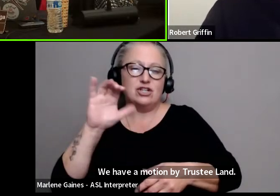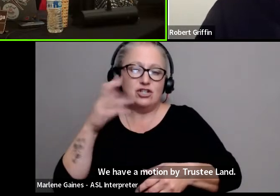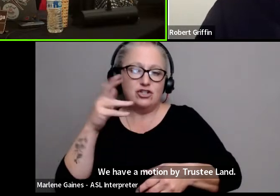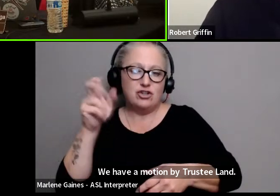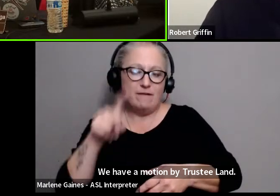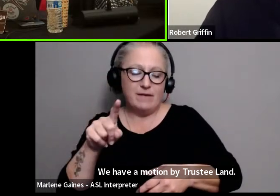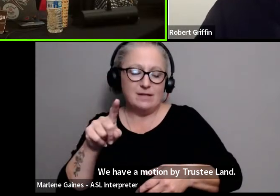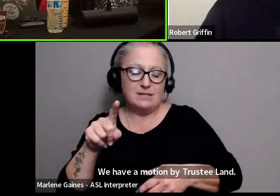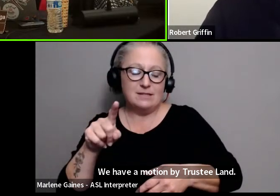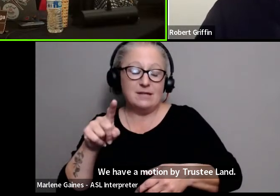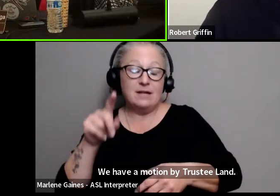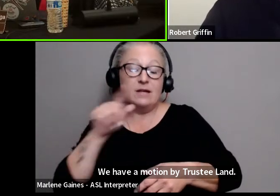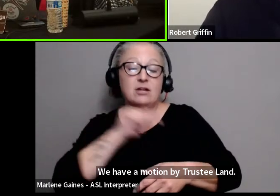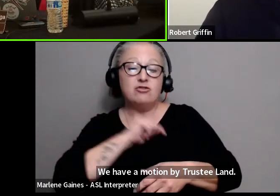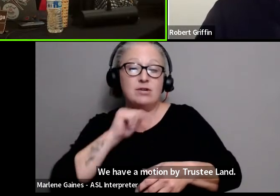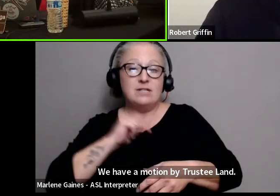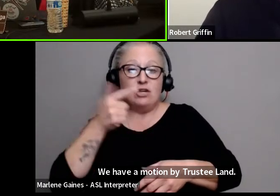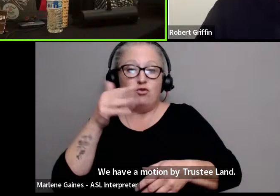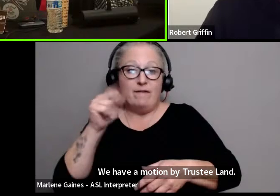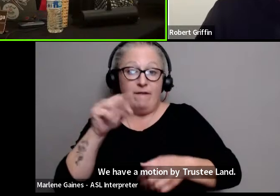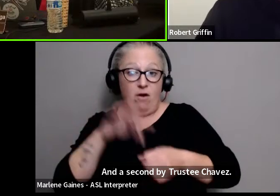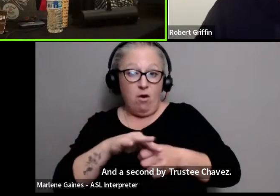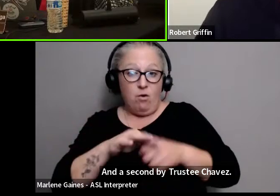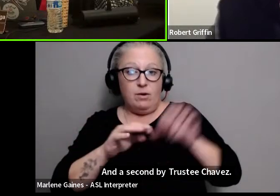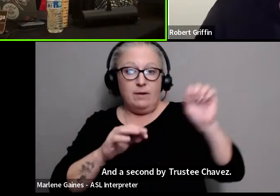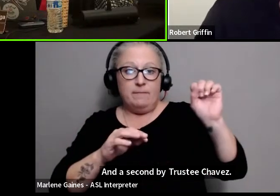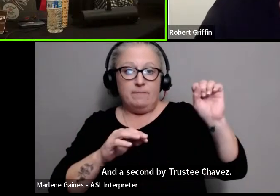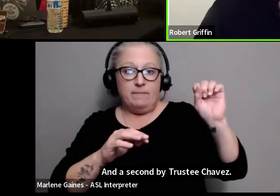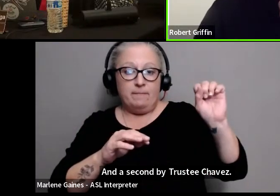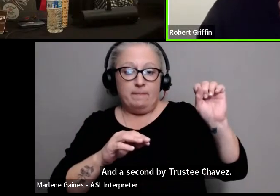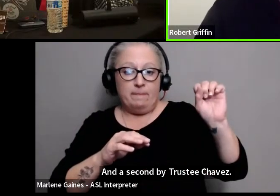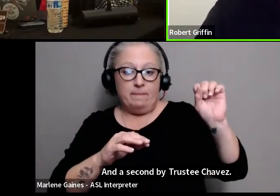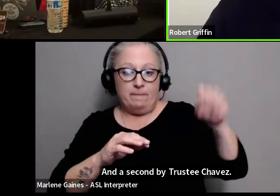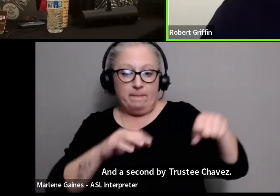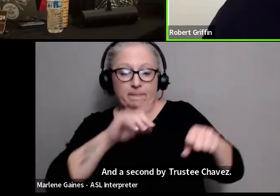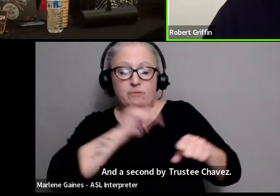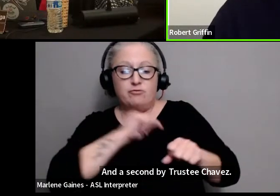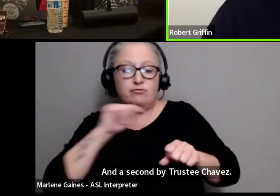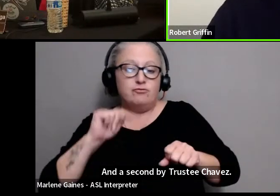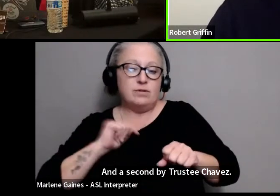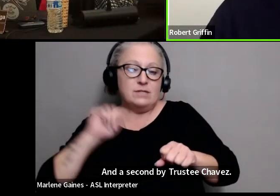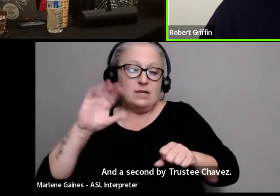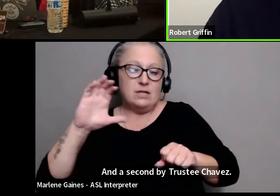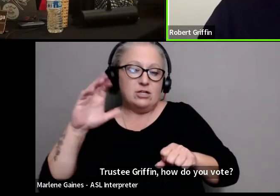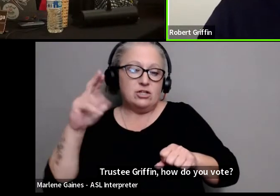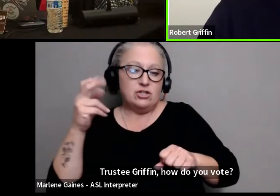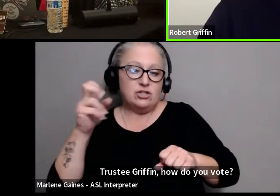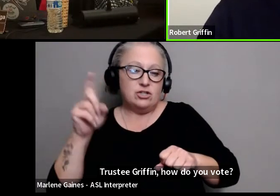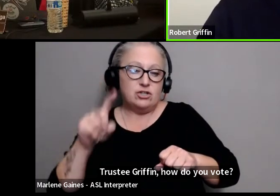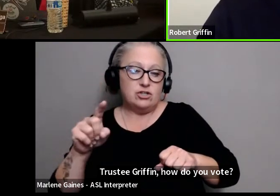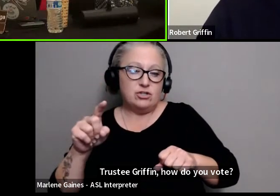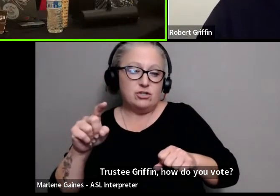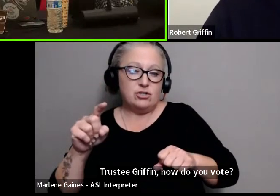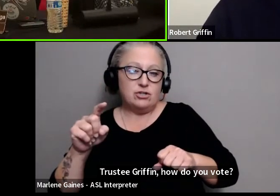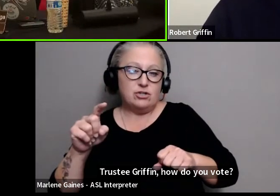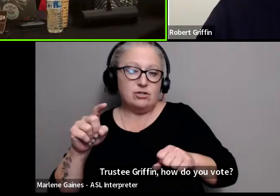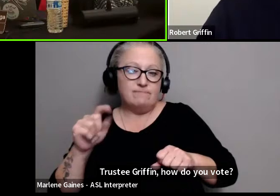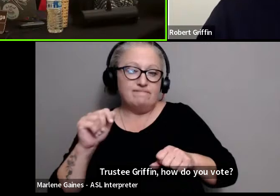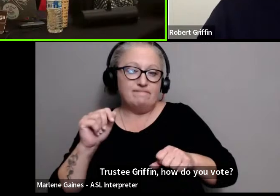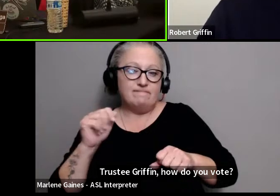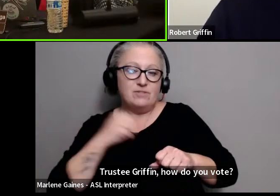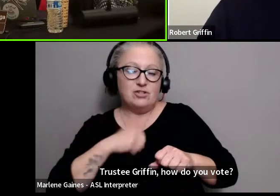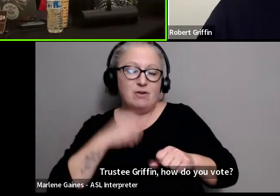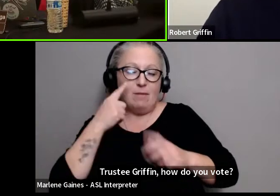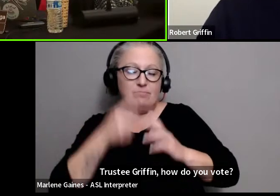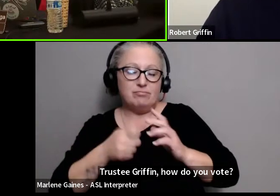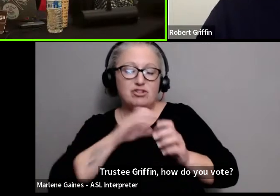Chavez. Trustee Griffin, how do you vote? Aye. Trustee, sorry, I lost my